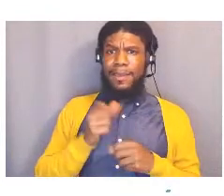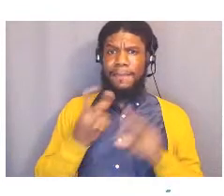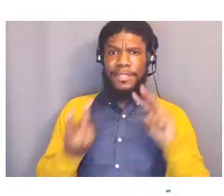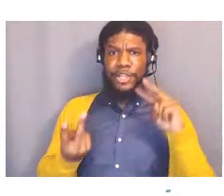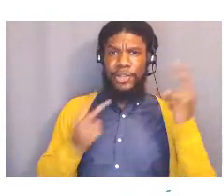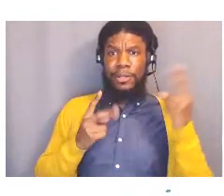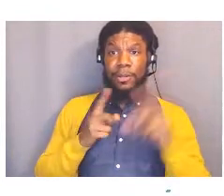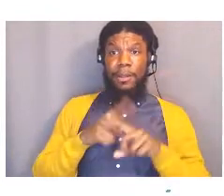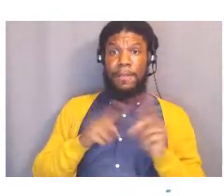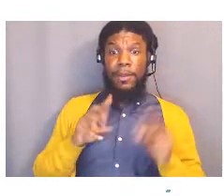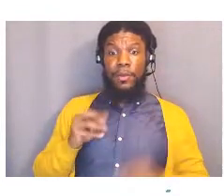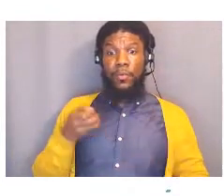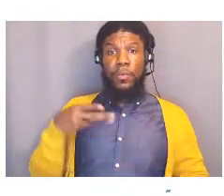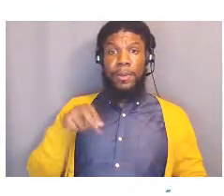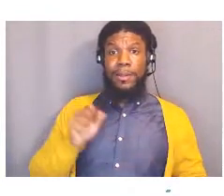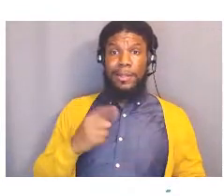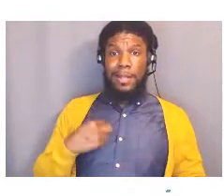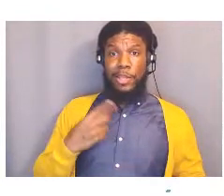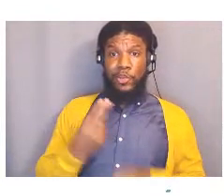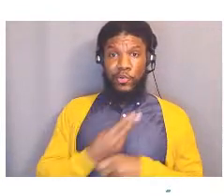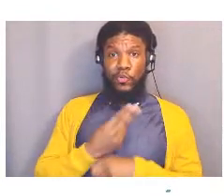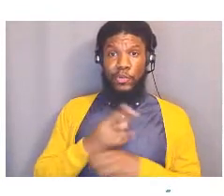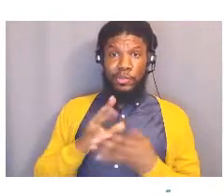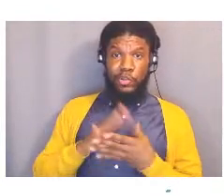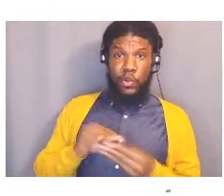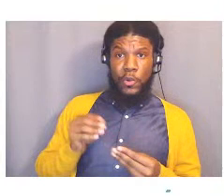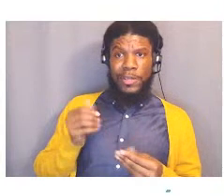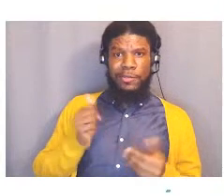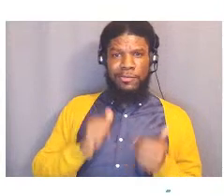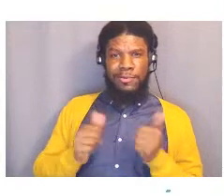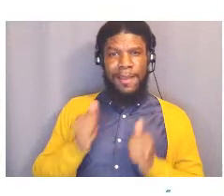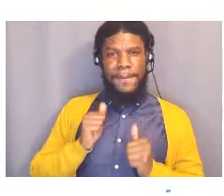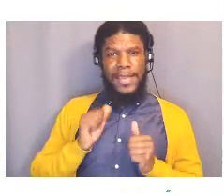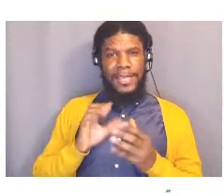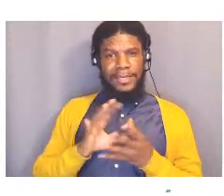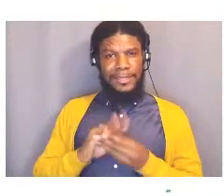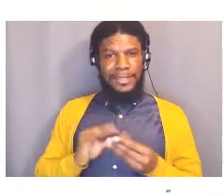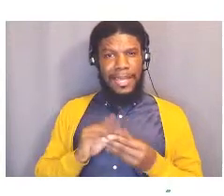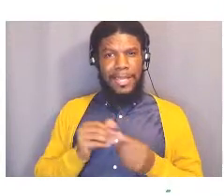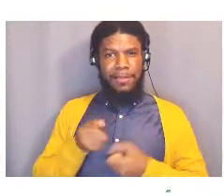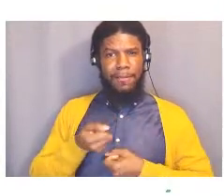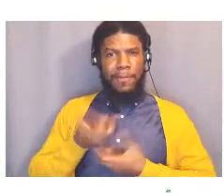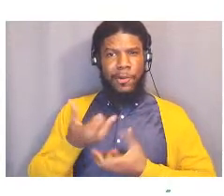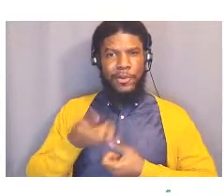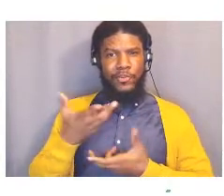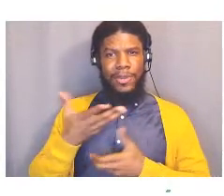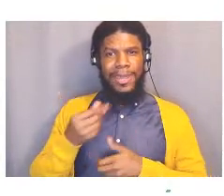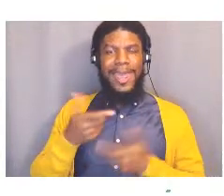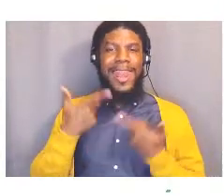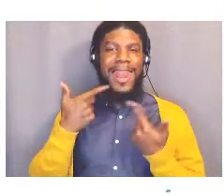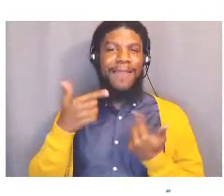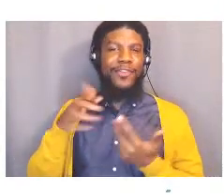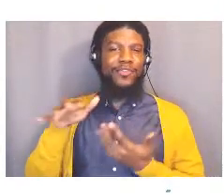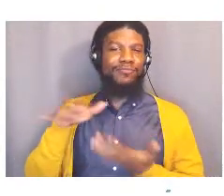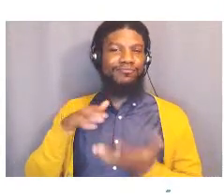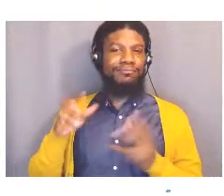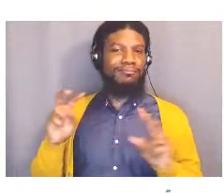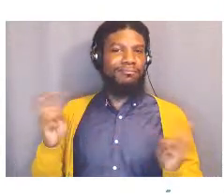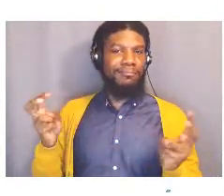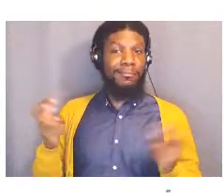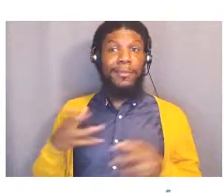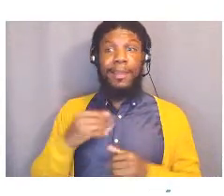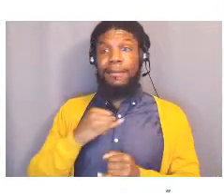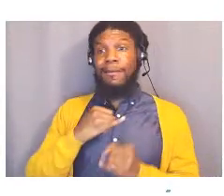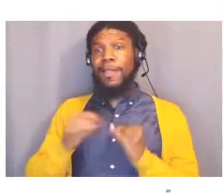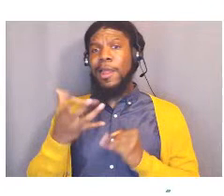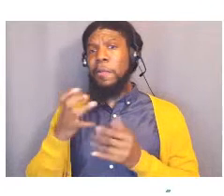weapons I use are stories, drama, songs, poetry, and laughter. And finally, let